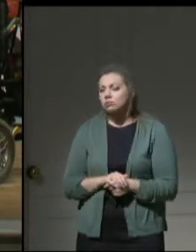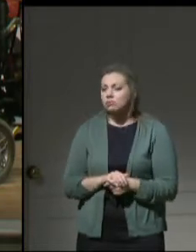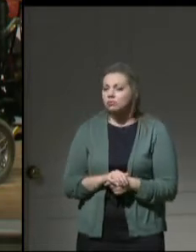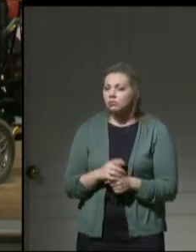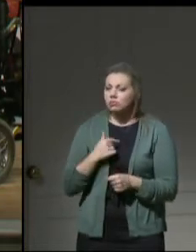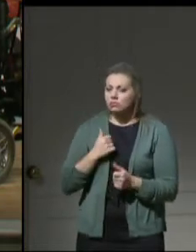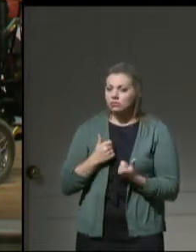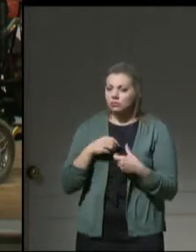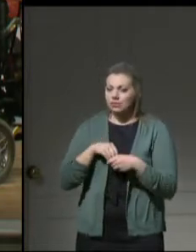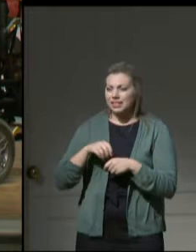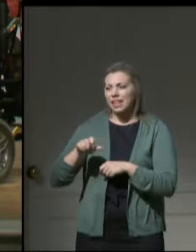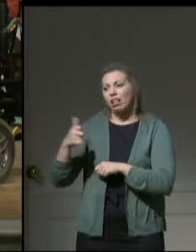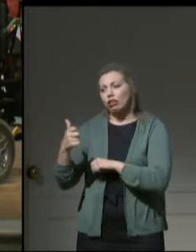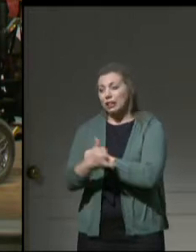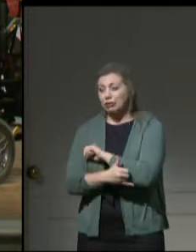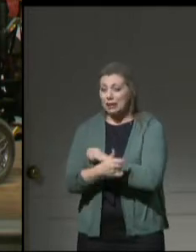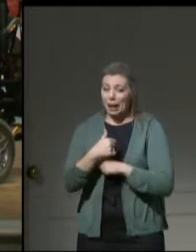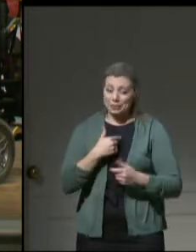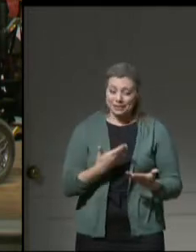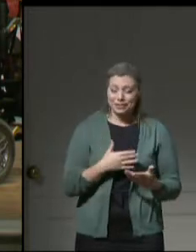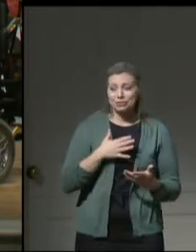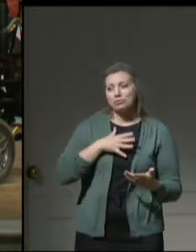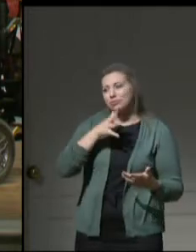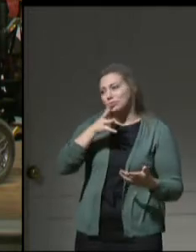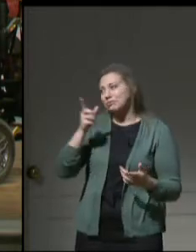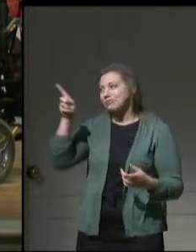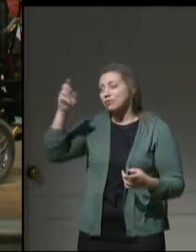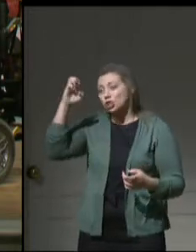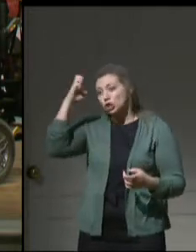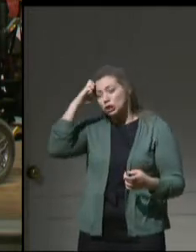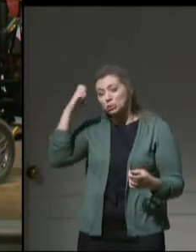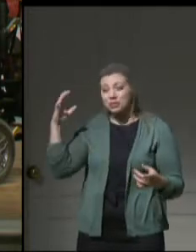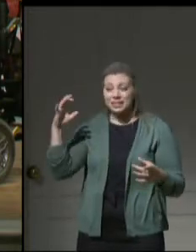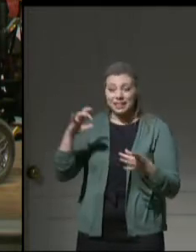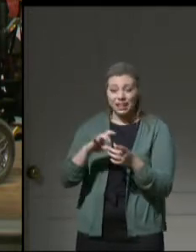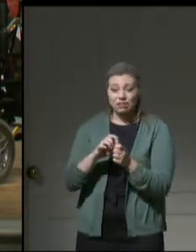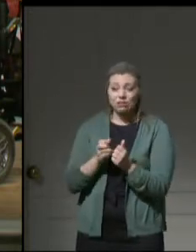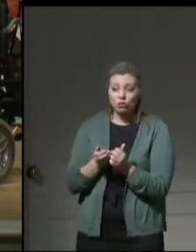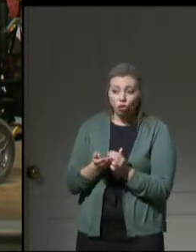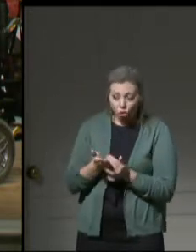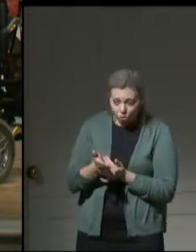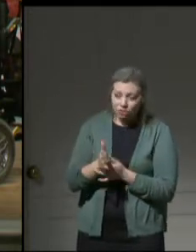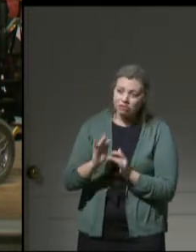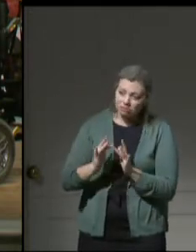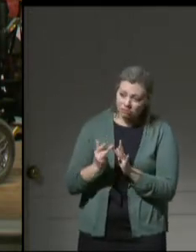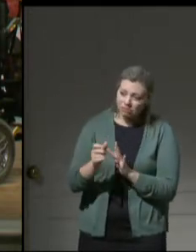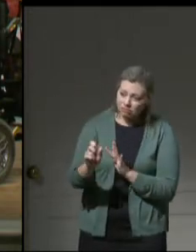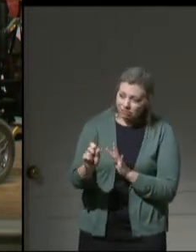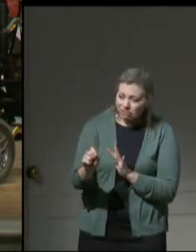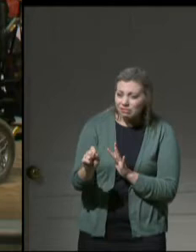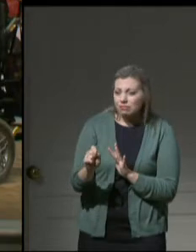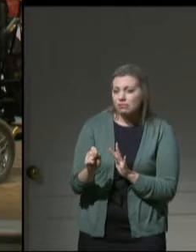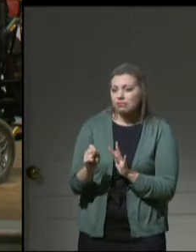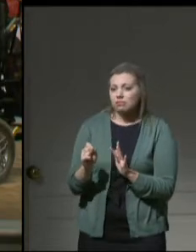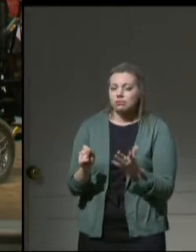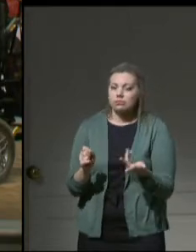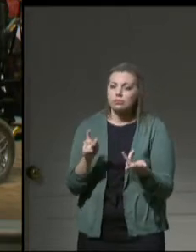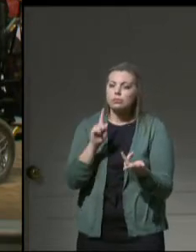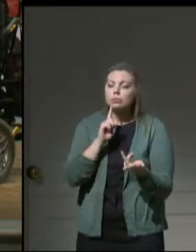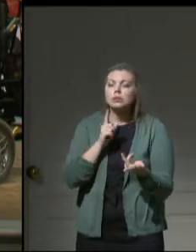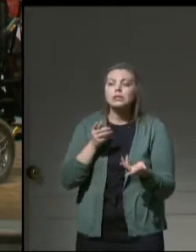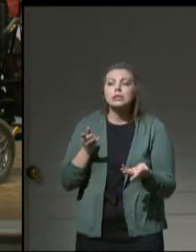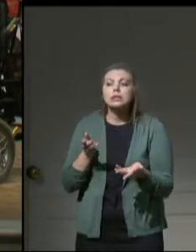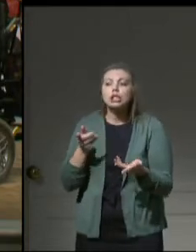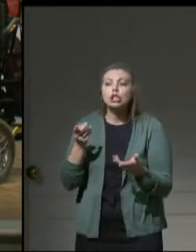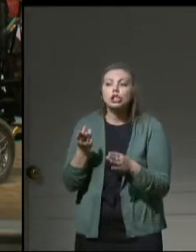living in a different country. I was here, she was in Europe. We connected over the internet. We got her to travel a little bit